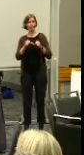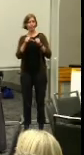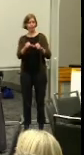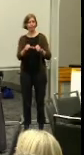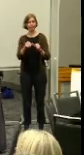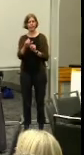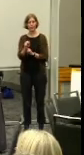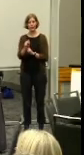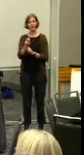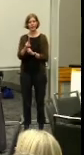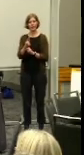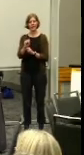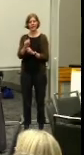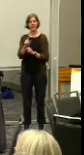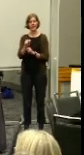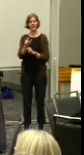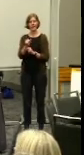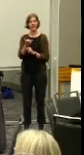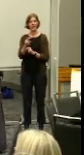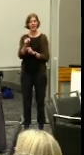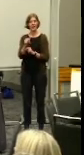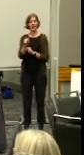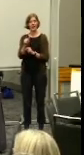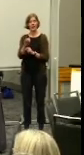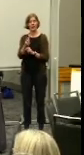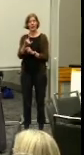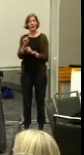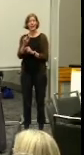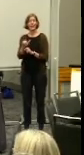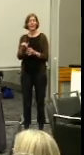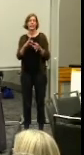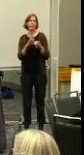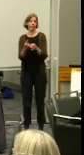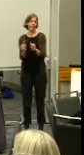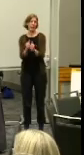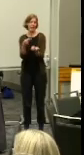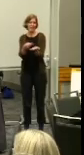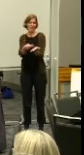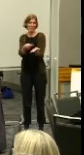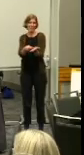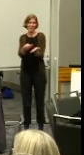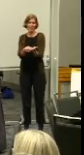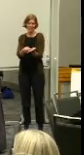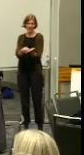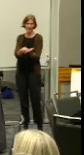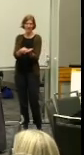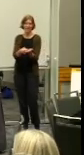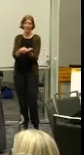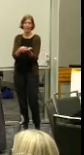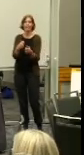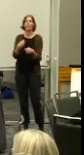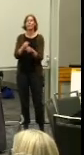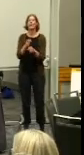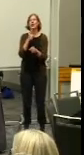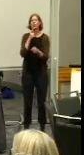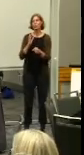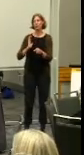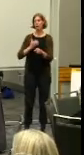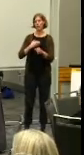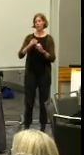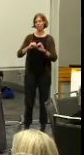organisation, there's not huge sums of funds out there for this type of organisation. So how do we ensure the longevity of the